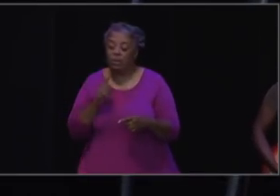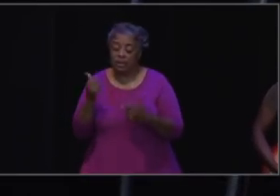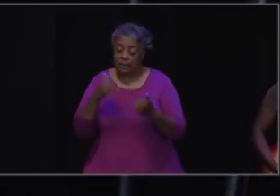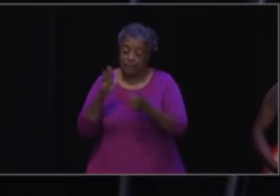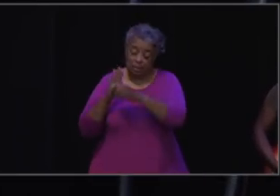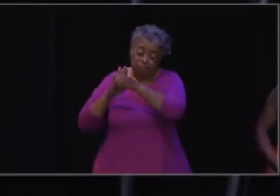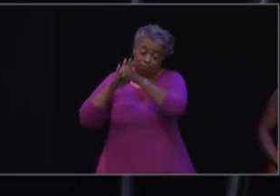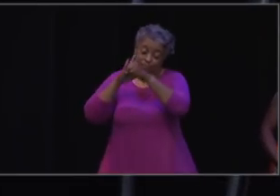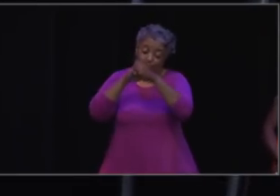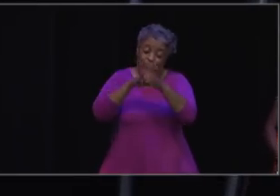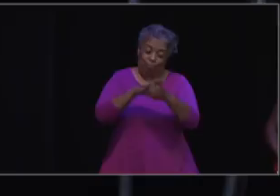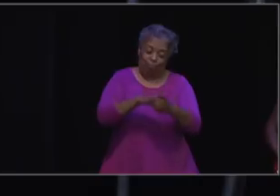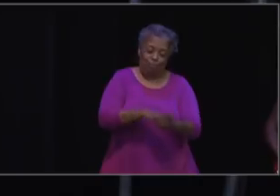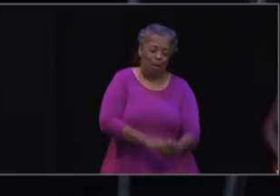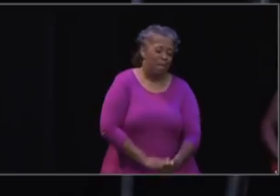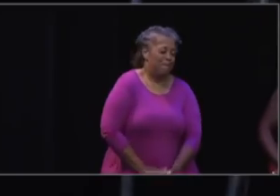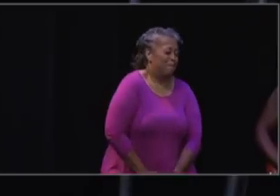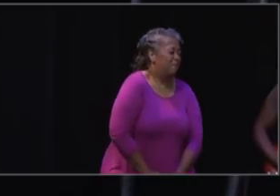down.